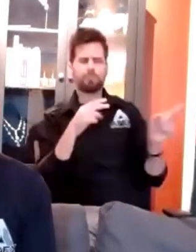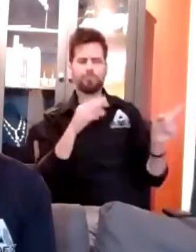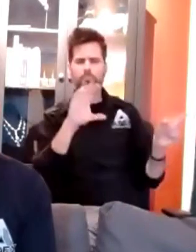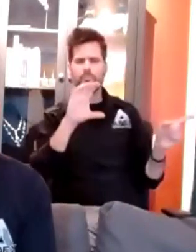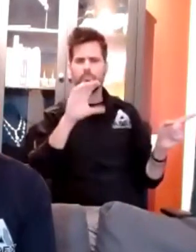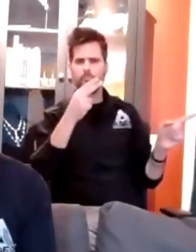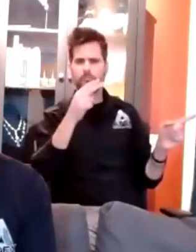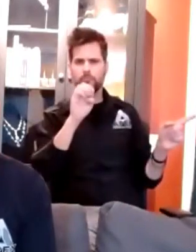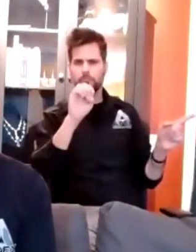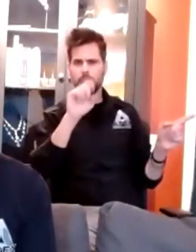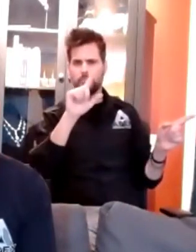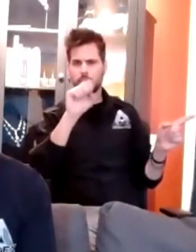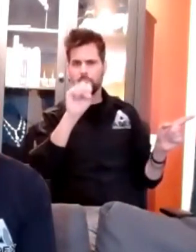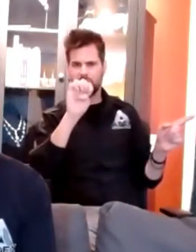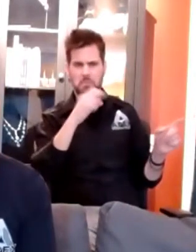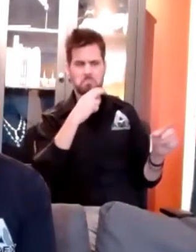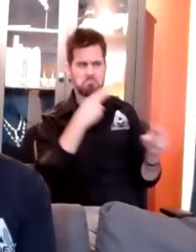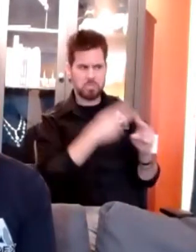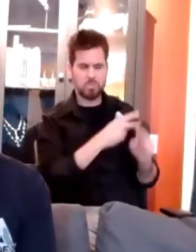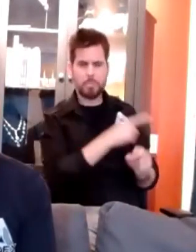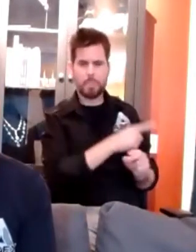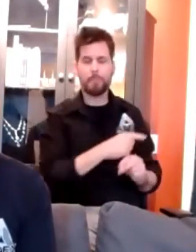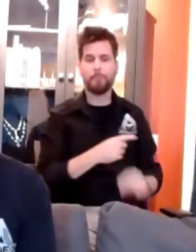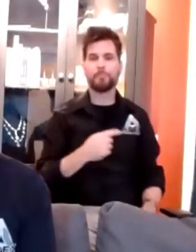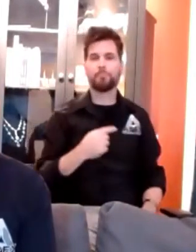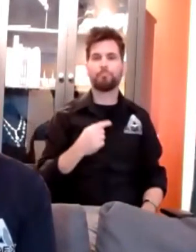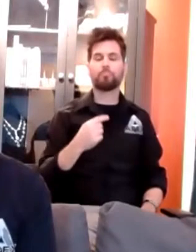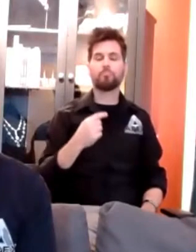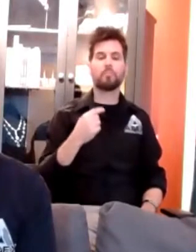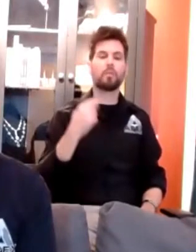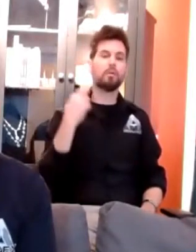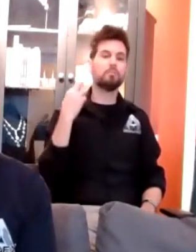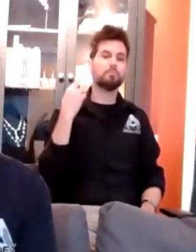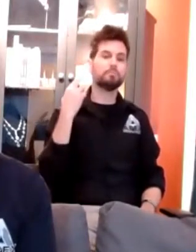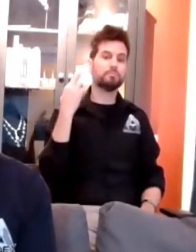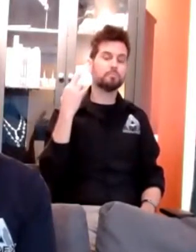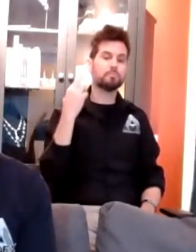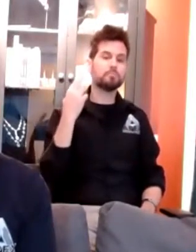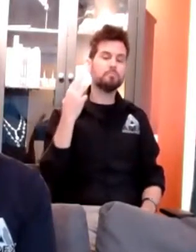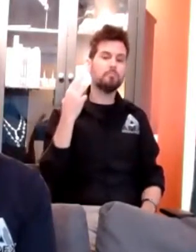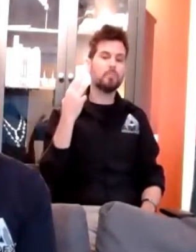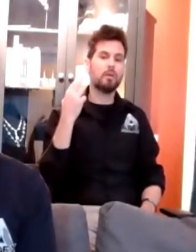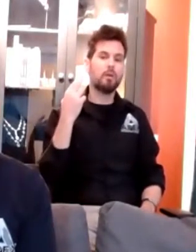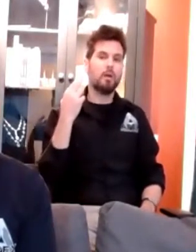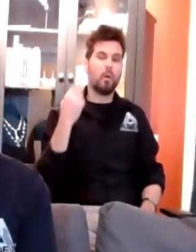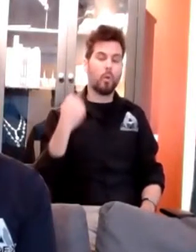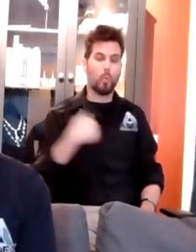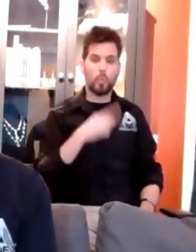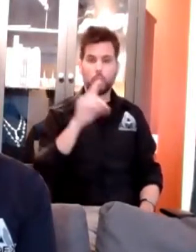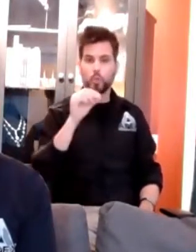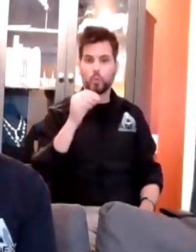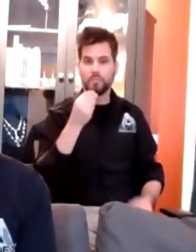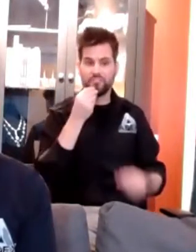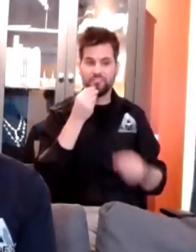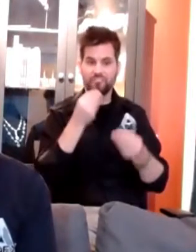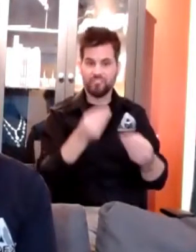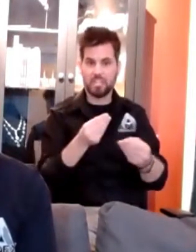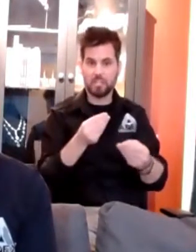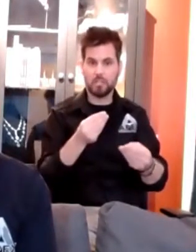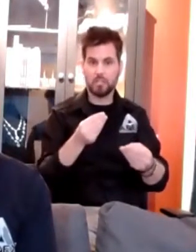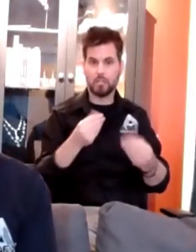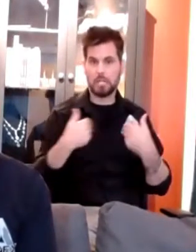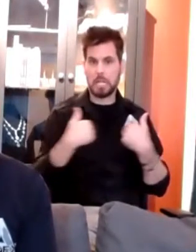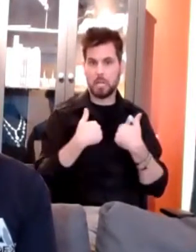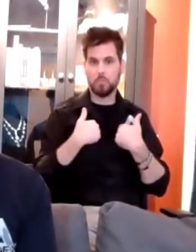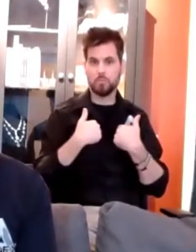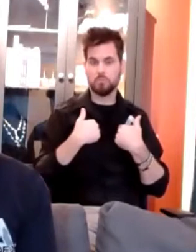our pack twice a day that I want her to explain, because I really appreciate that, because at one point, there are a lot of